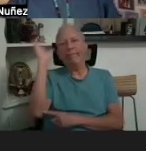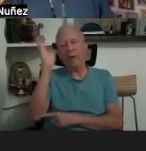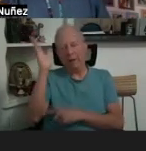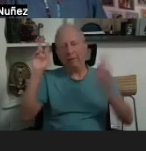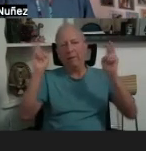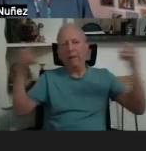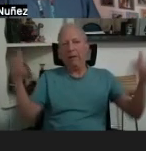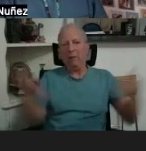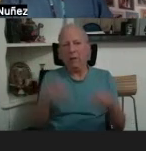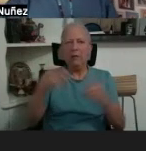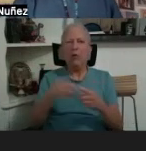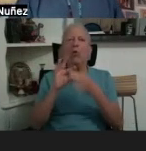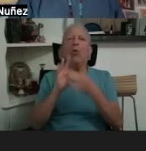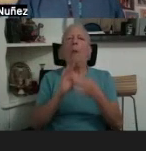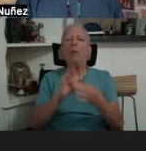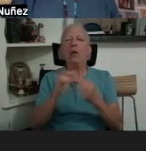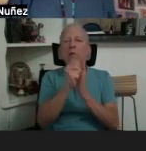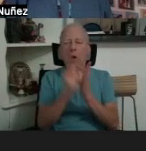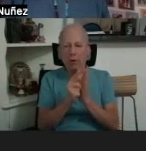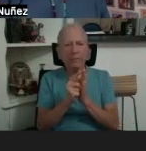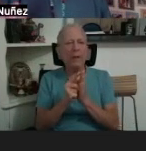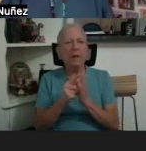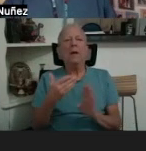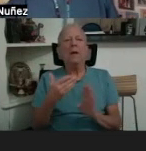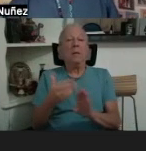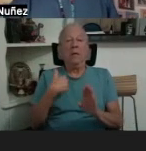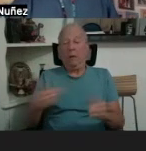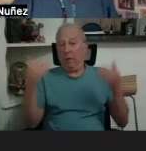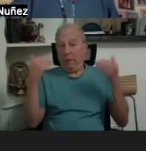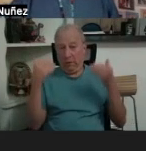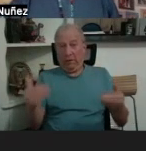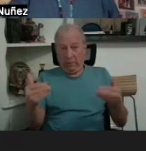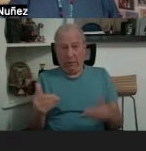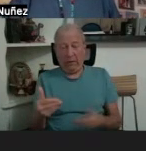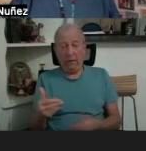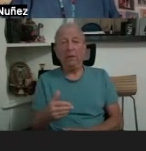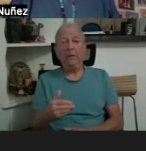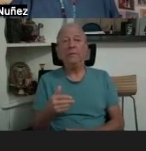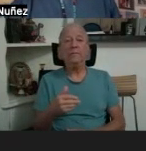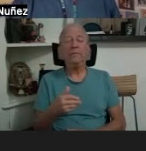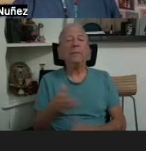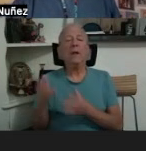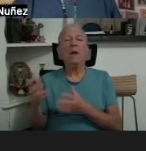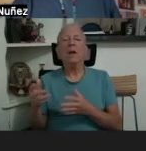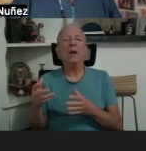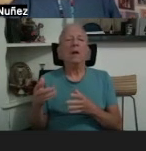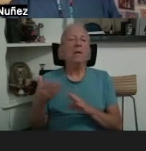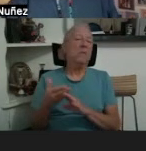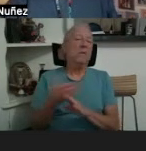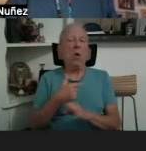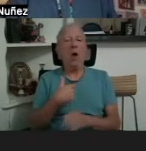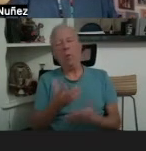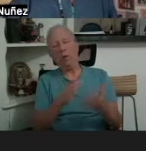law. So before we get into the cooperative law, I want to give a little shout out to our